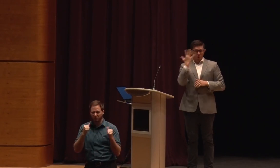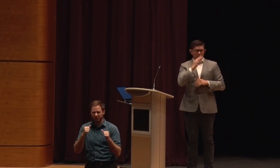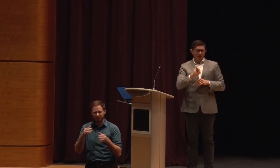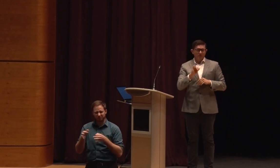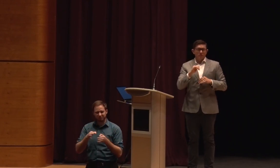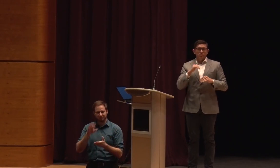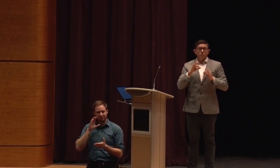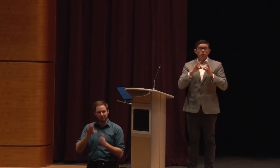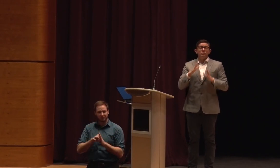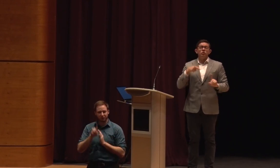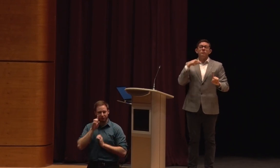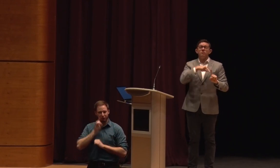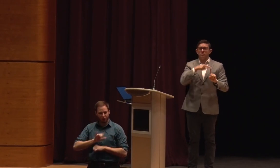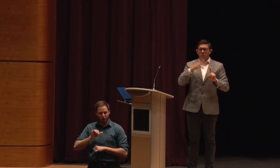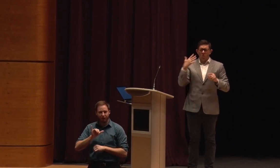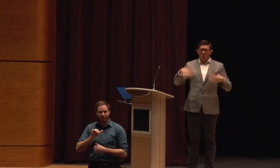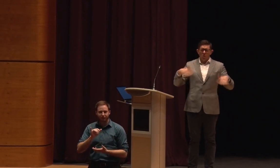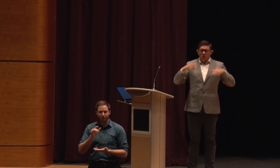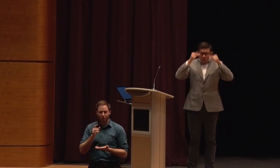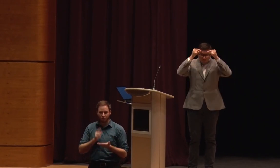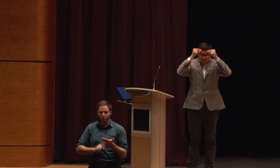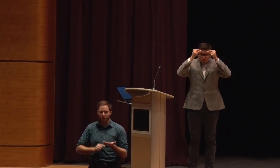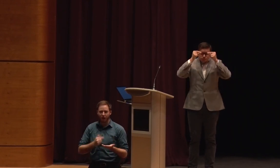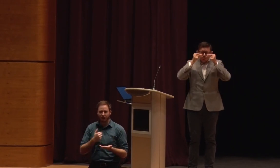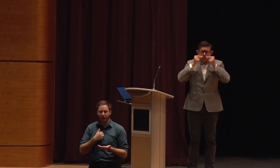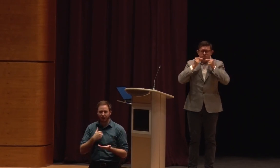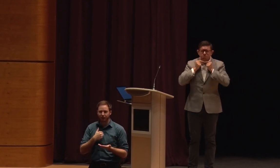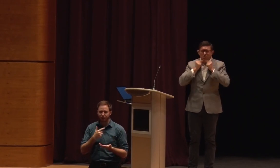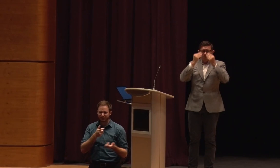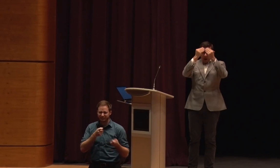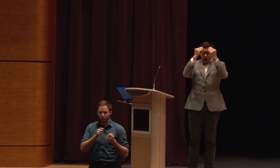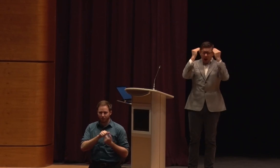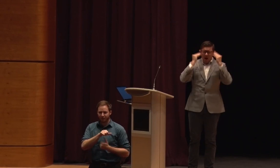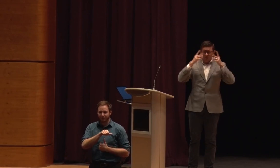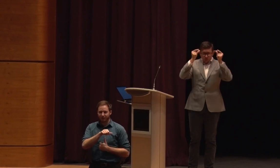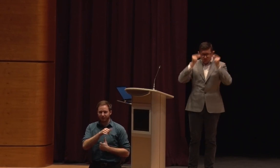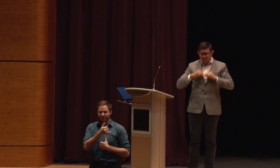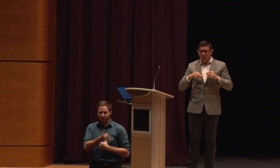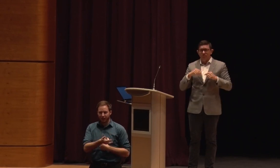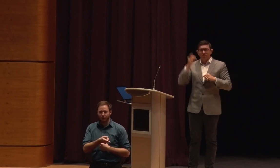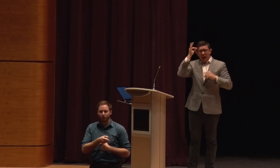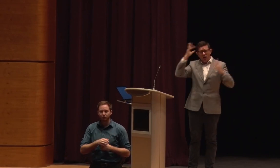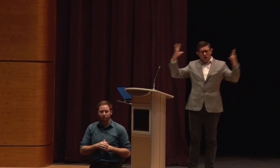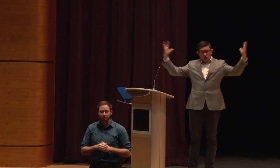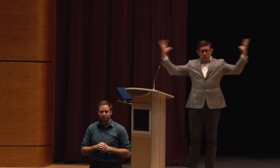for you to try and, you know, get a sense of what I was dealing with. Now,